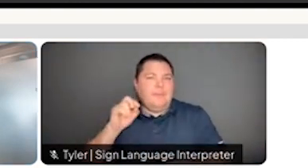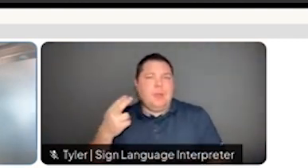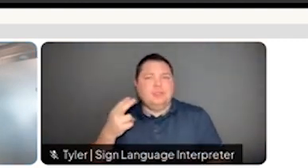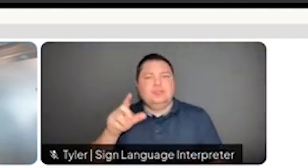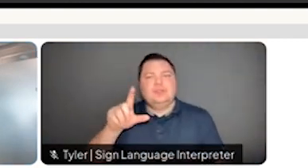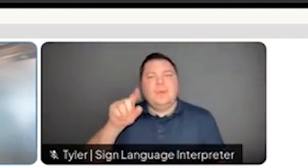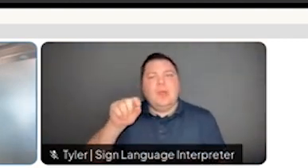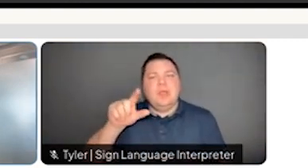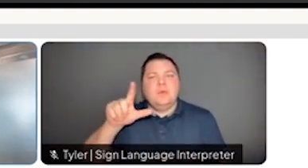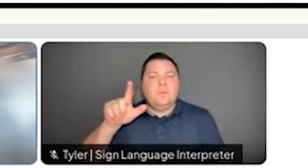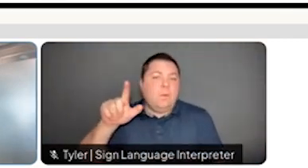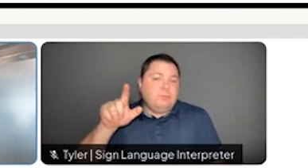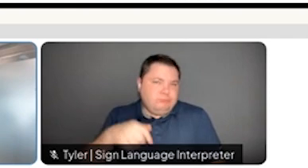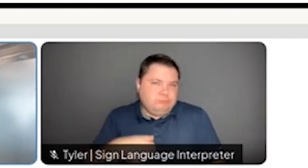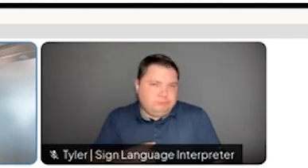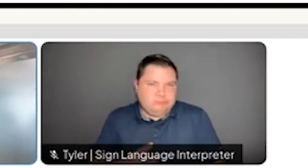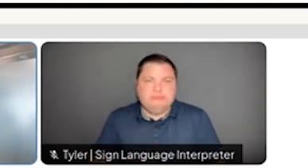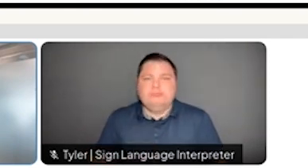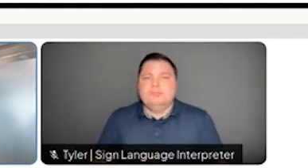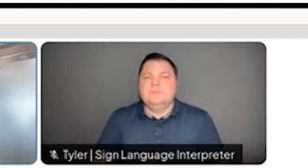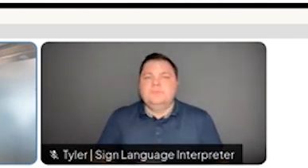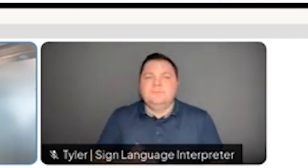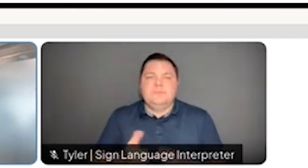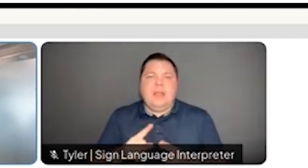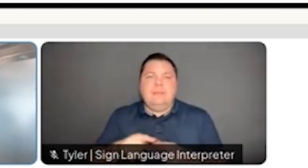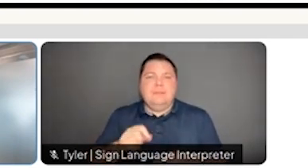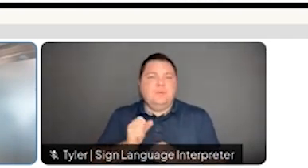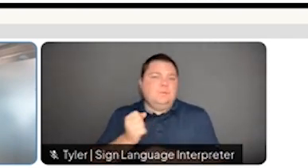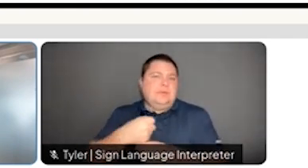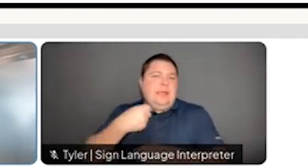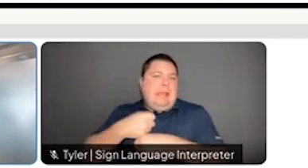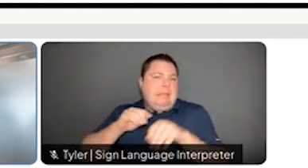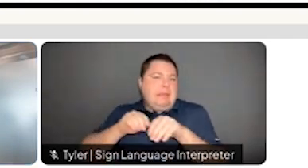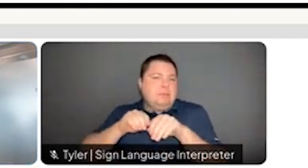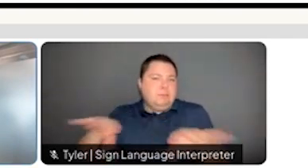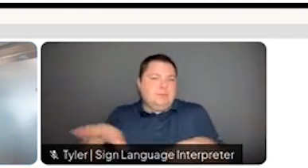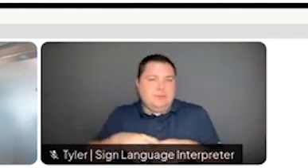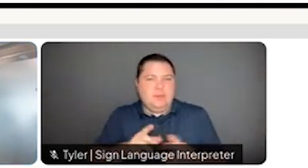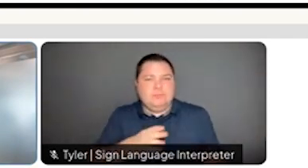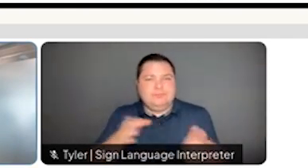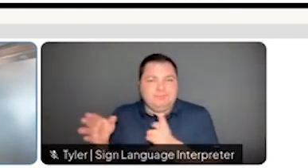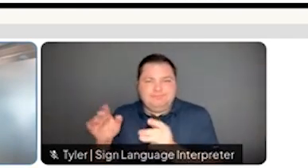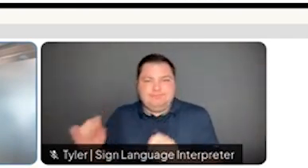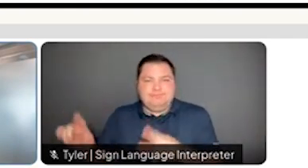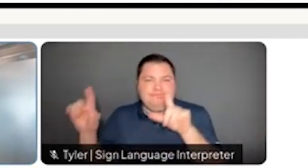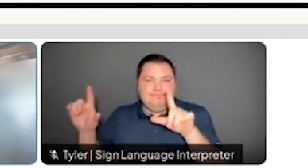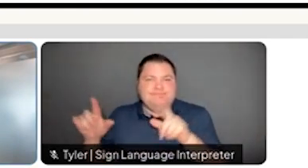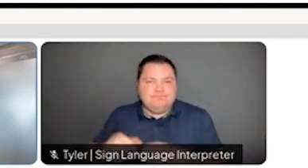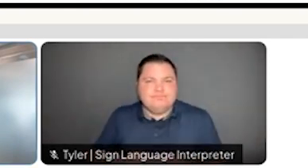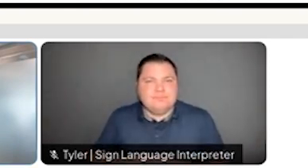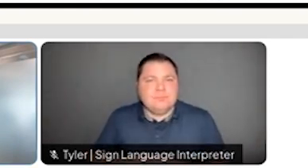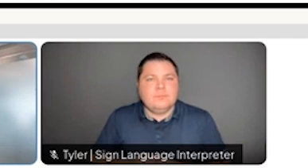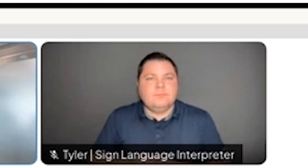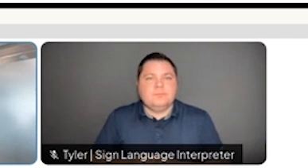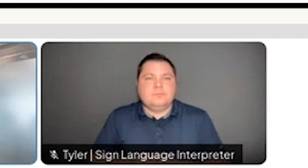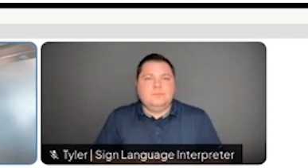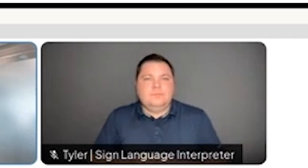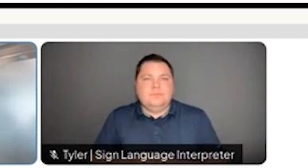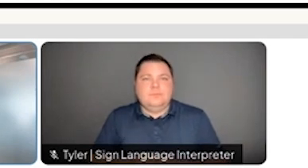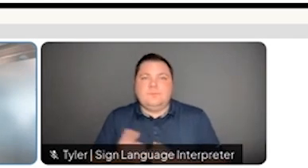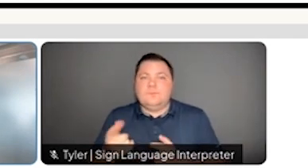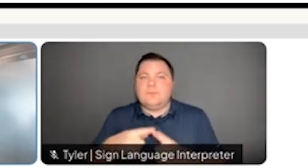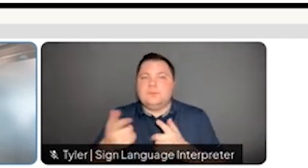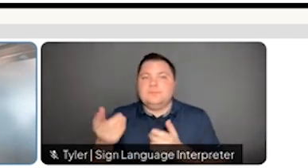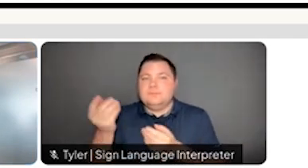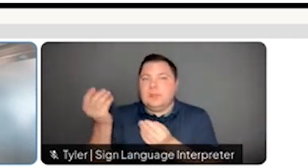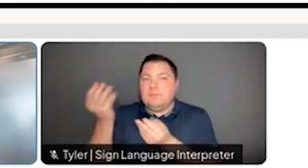2021. And you just create the distribution from there, in which you get redirected to a page like that. We take your inputs that you already gave us and